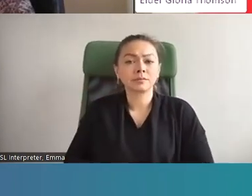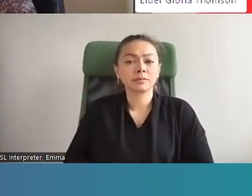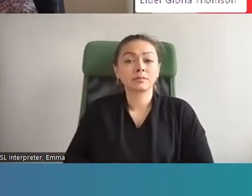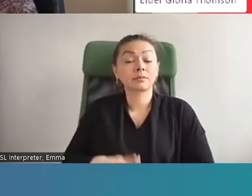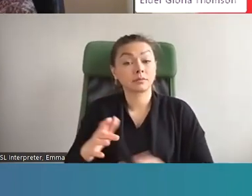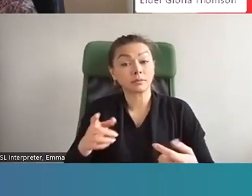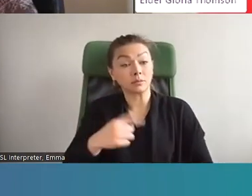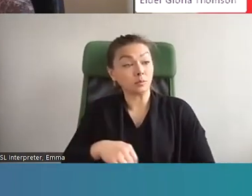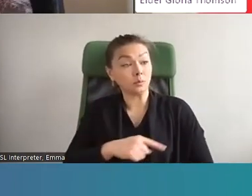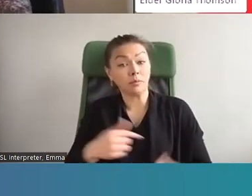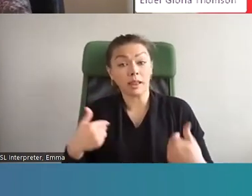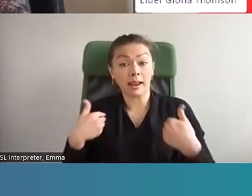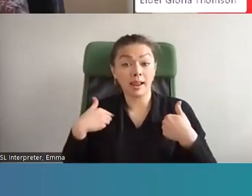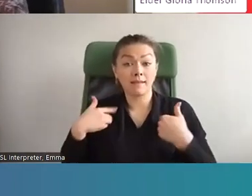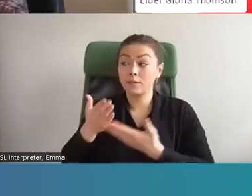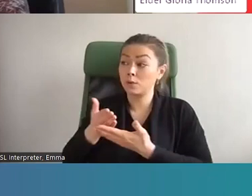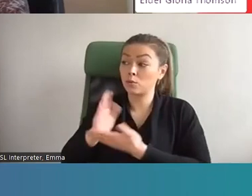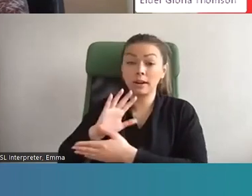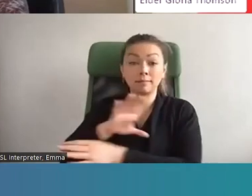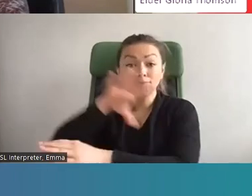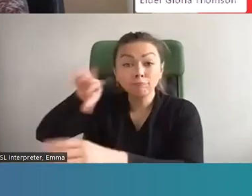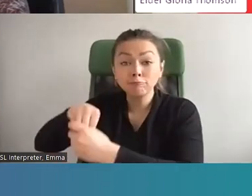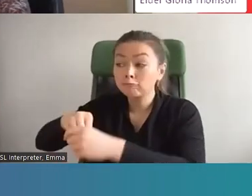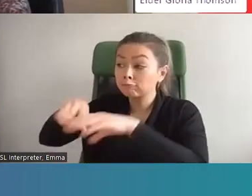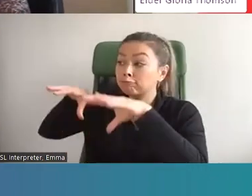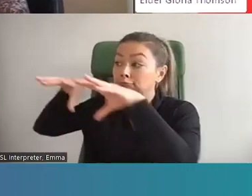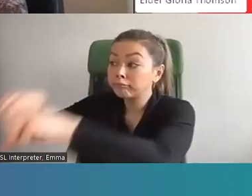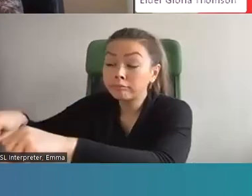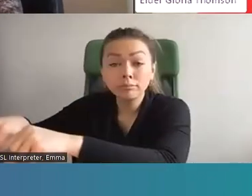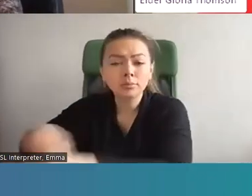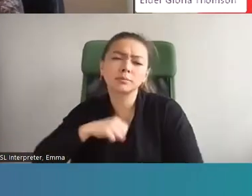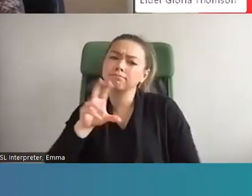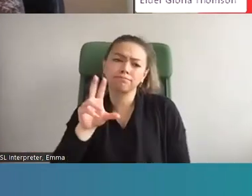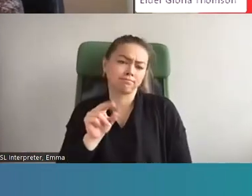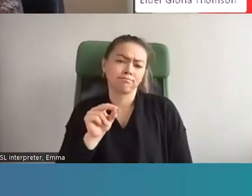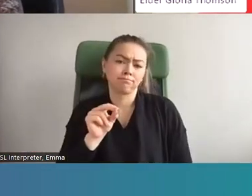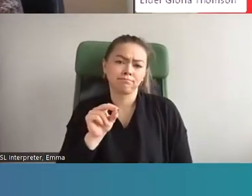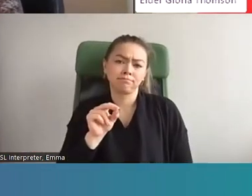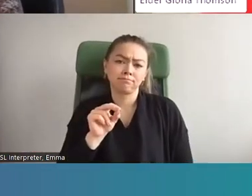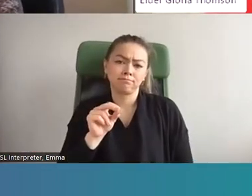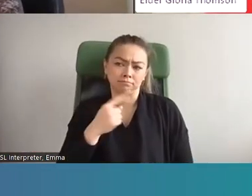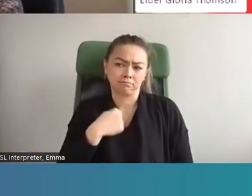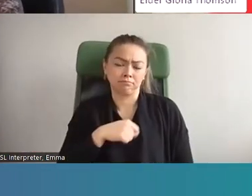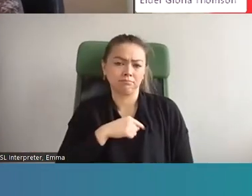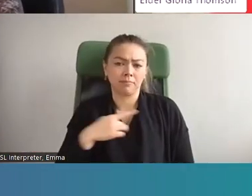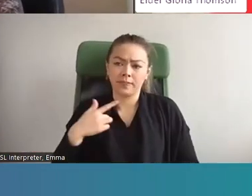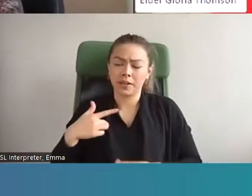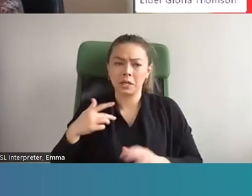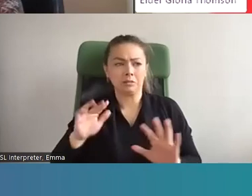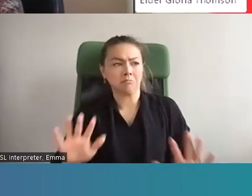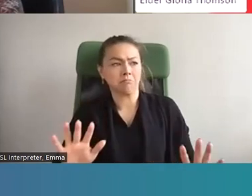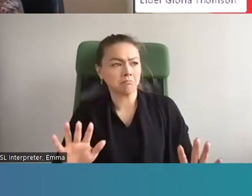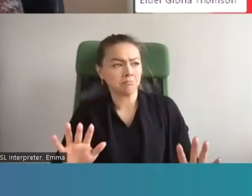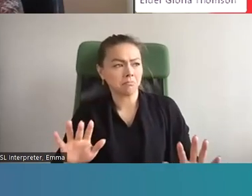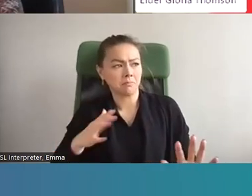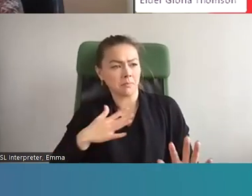other people's business. That's how our Indigenous people thought. You know, this was our community, this is our